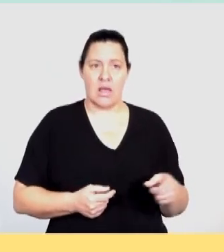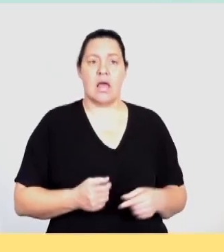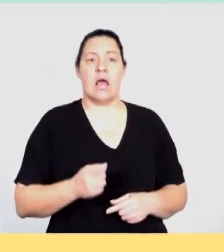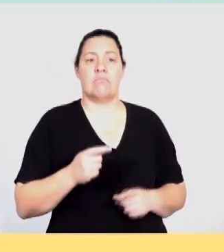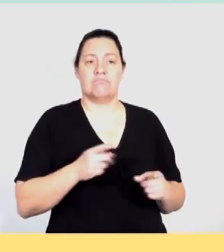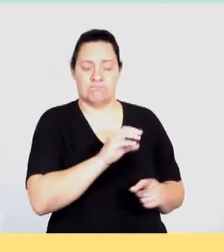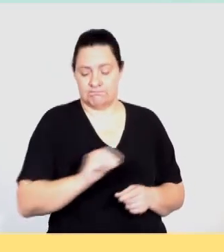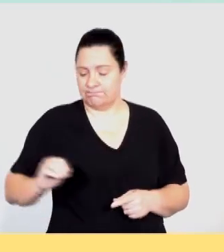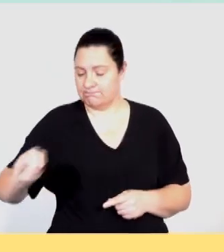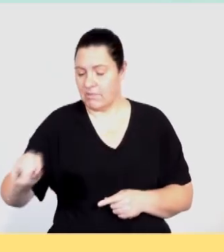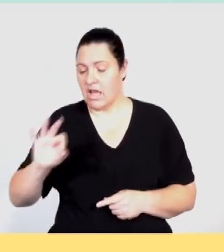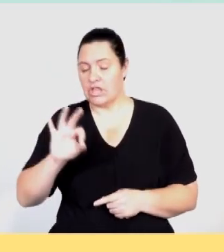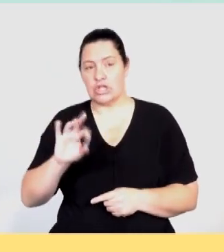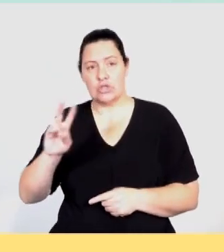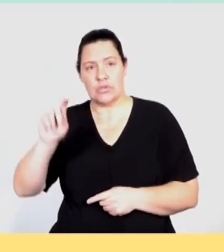here